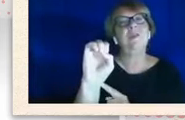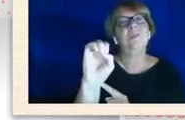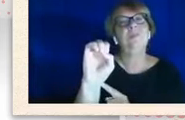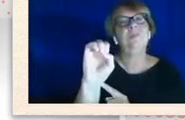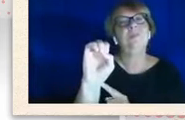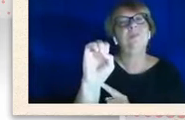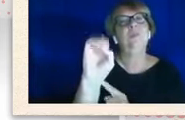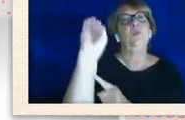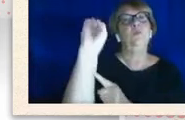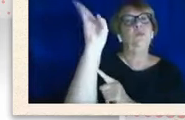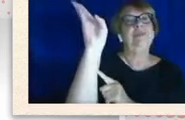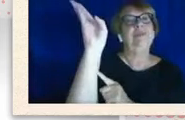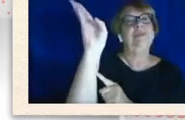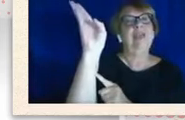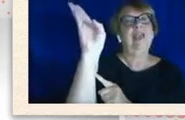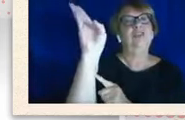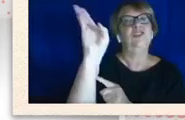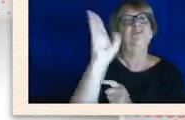presentation written in the middle,